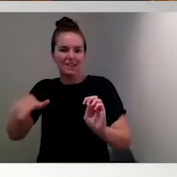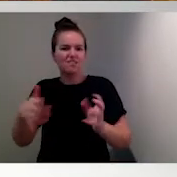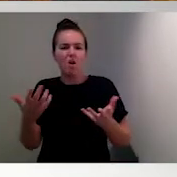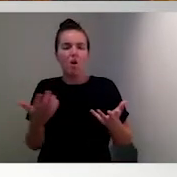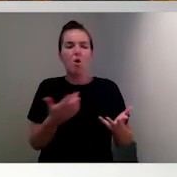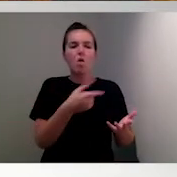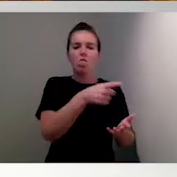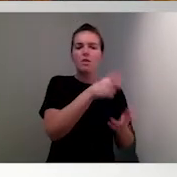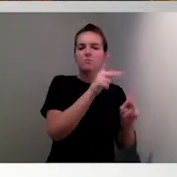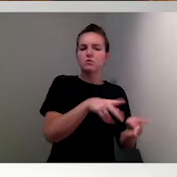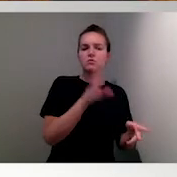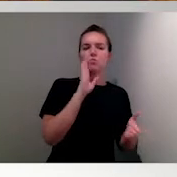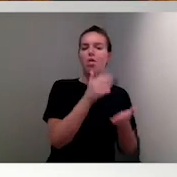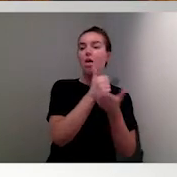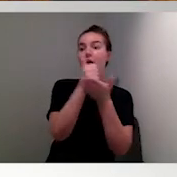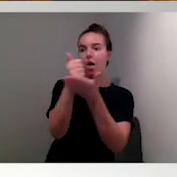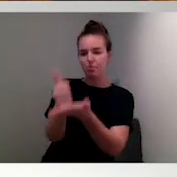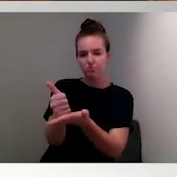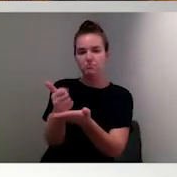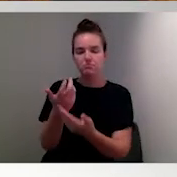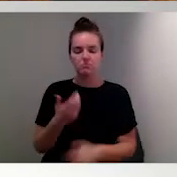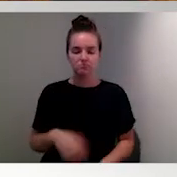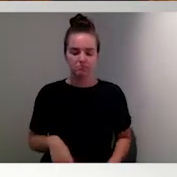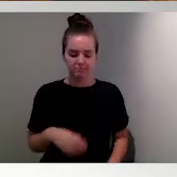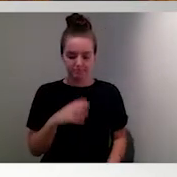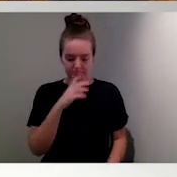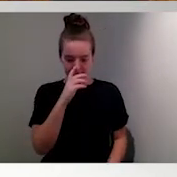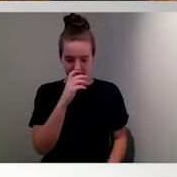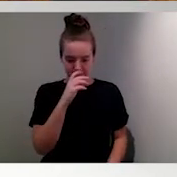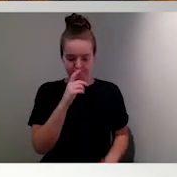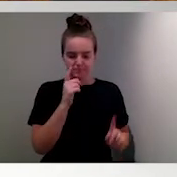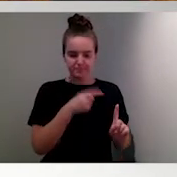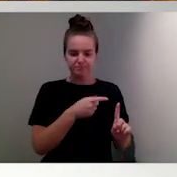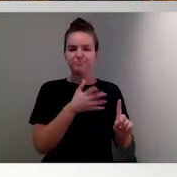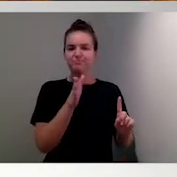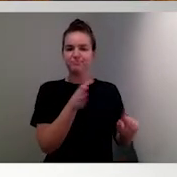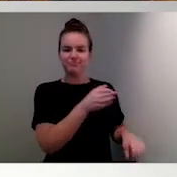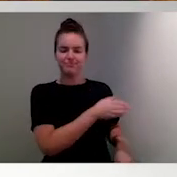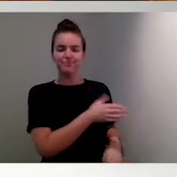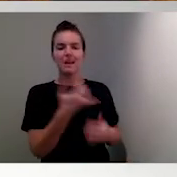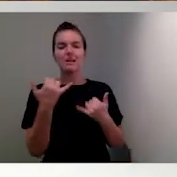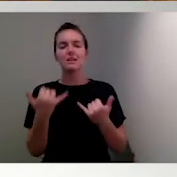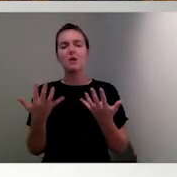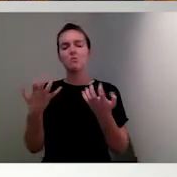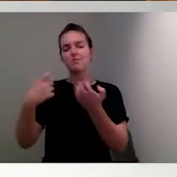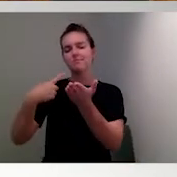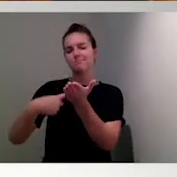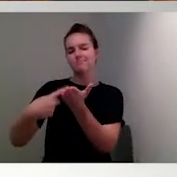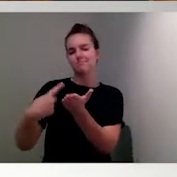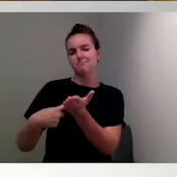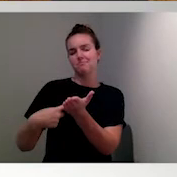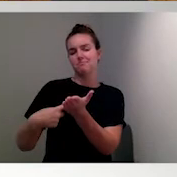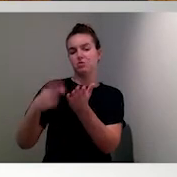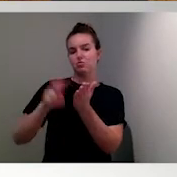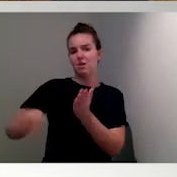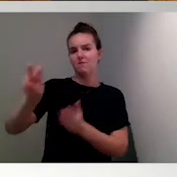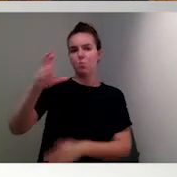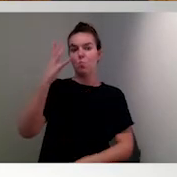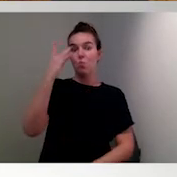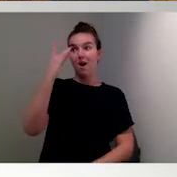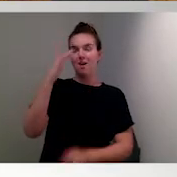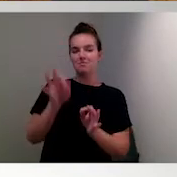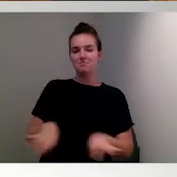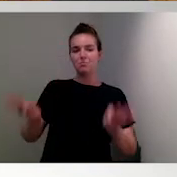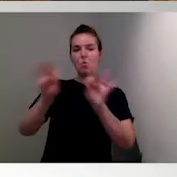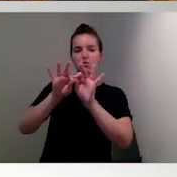me on that issue. Now I want to talk about the importance of travel. I